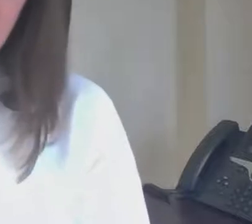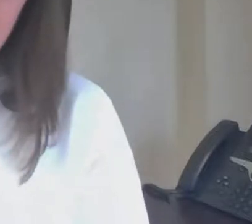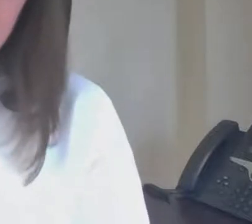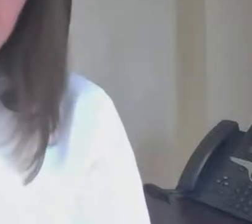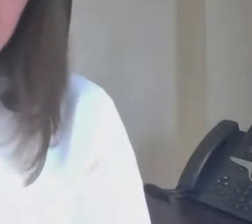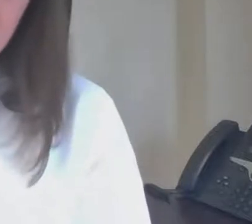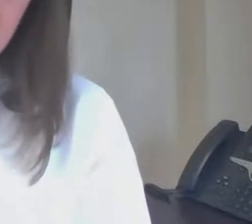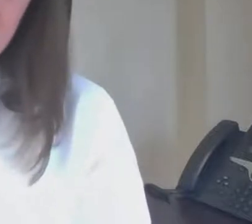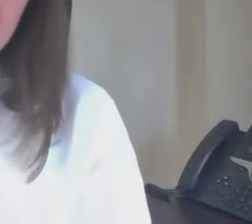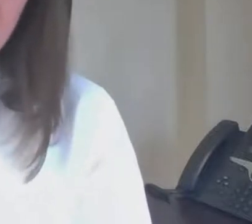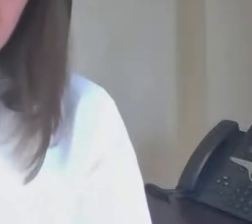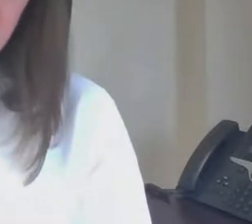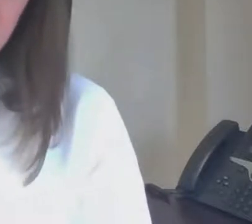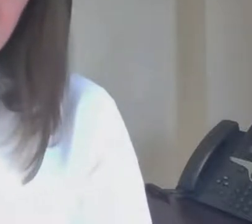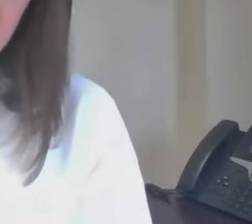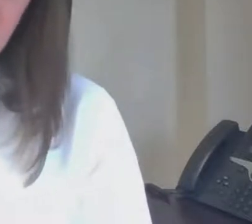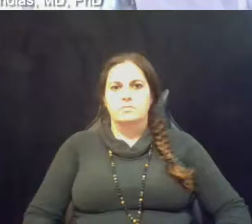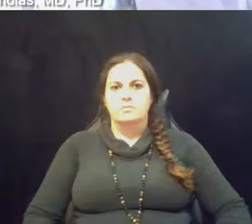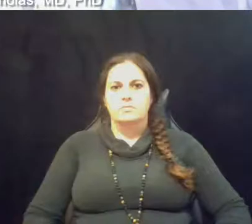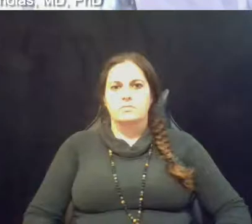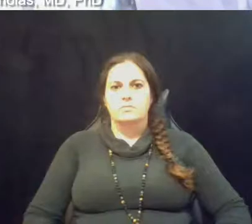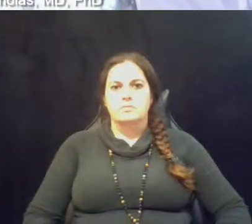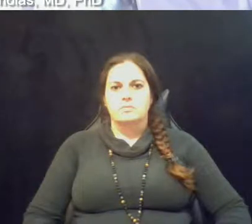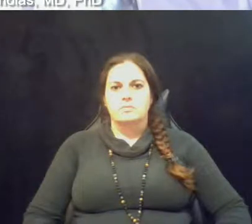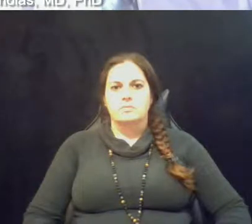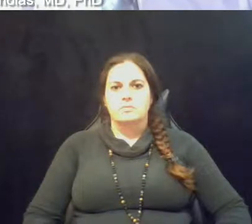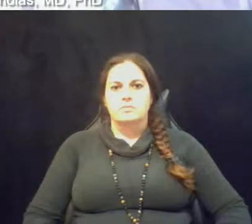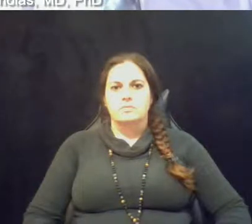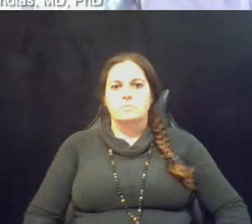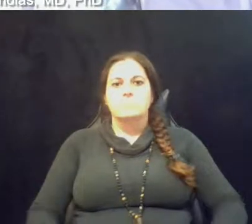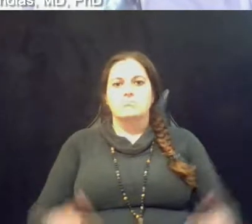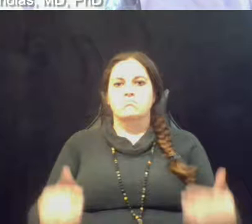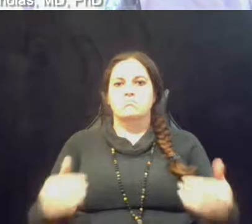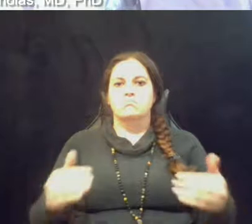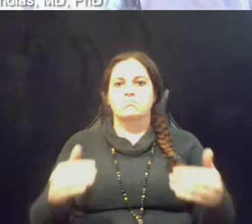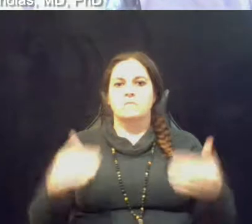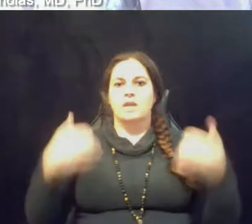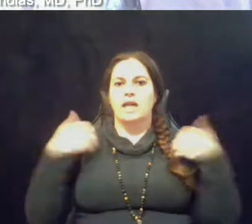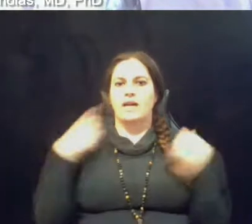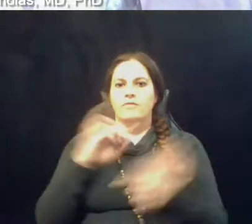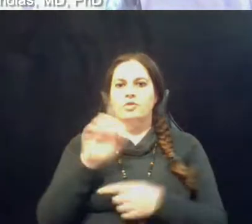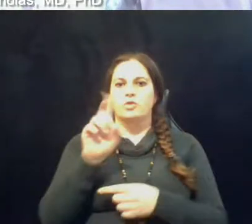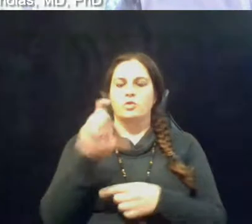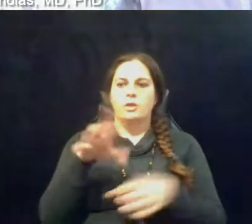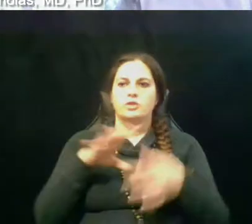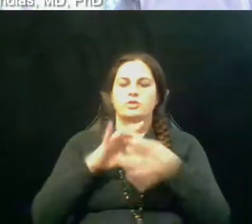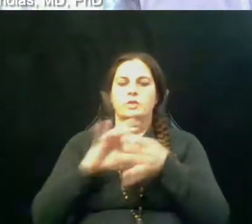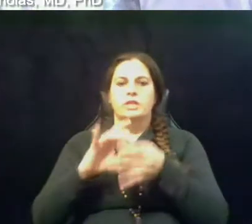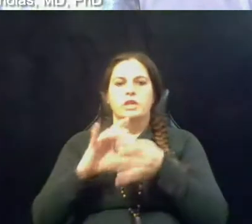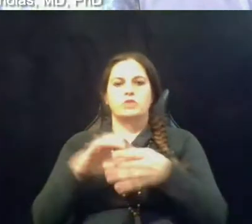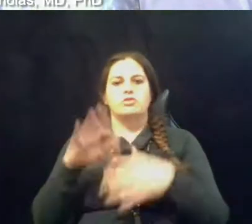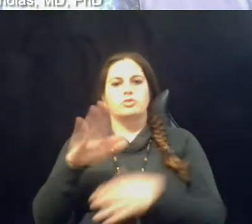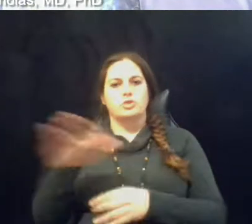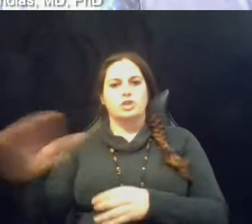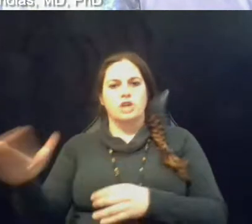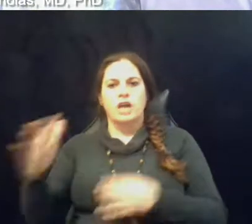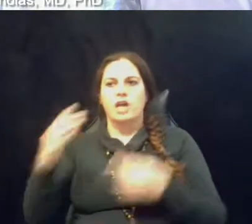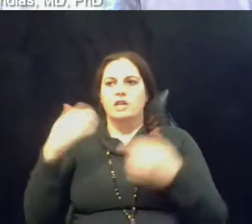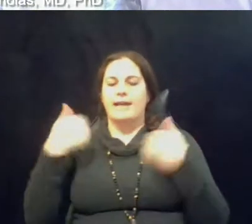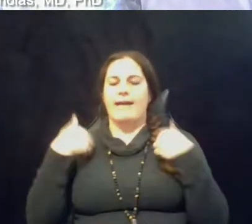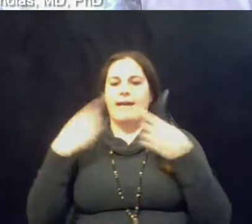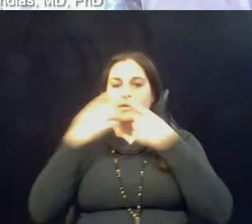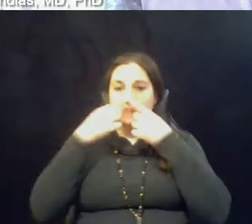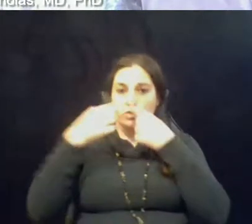She has a child that's semi-vegetative and cannot communicate. Is if he is having an allergic reaction or an issue with allergic